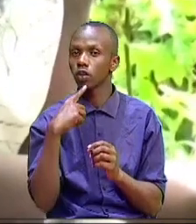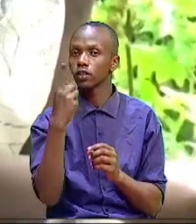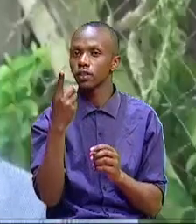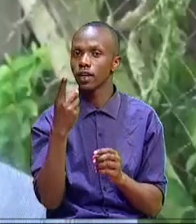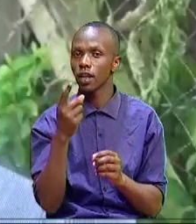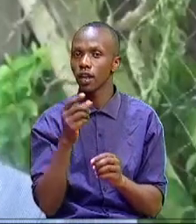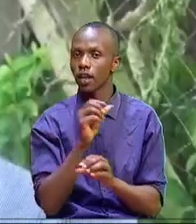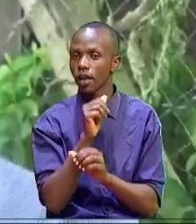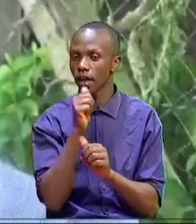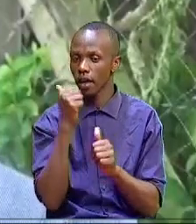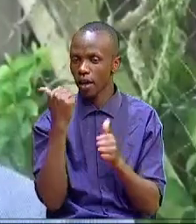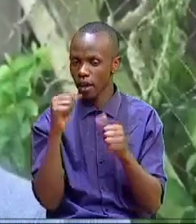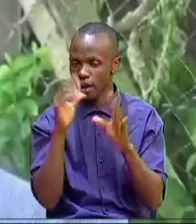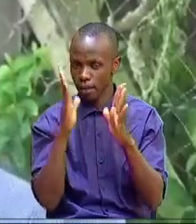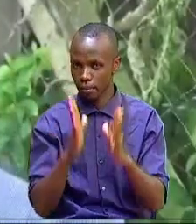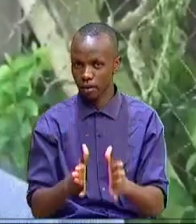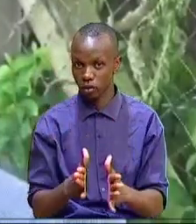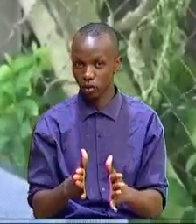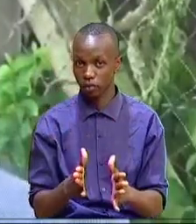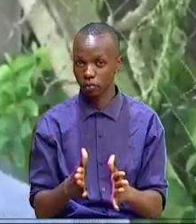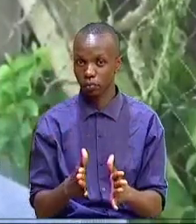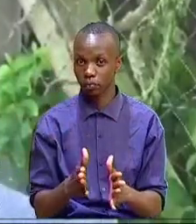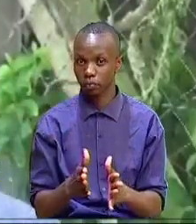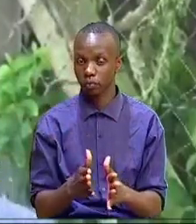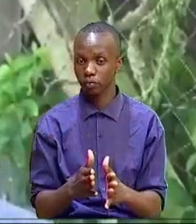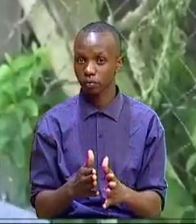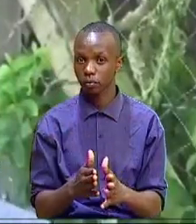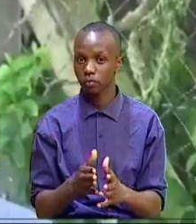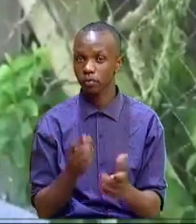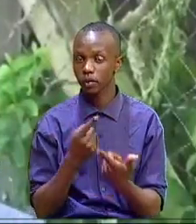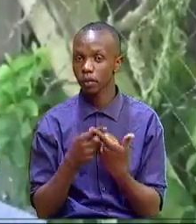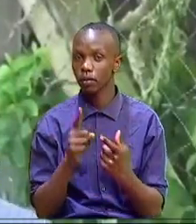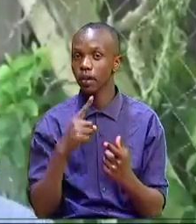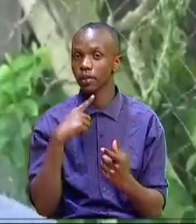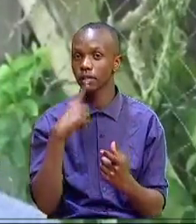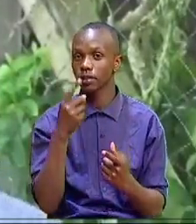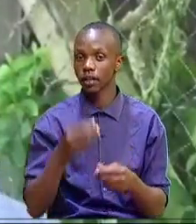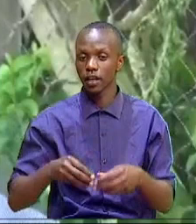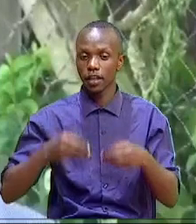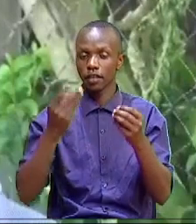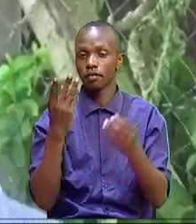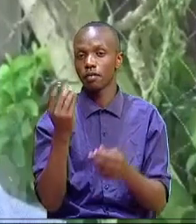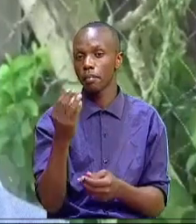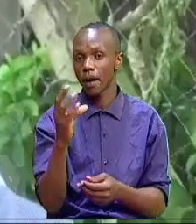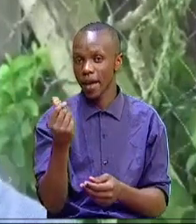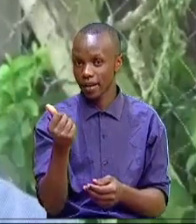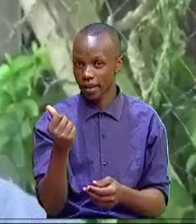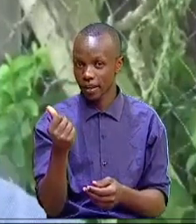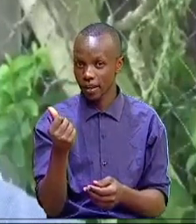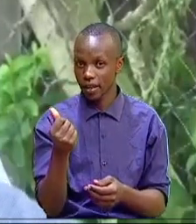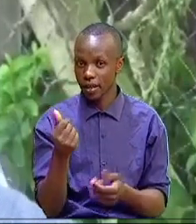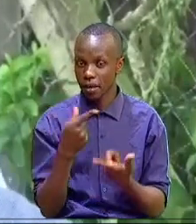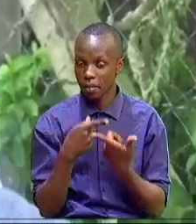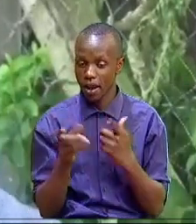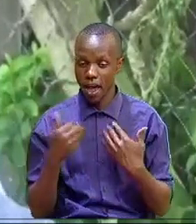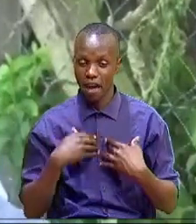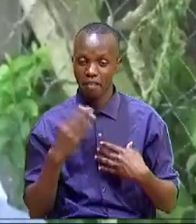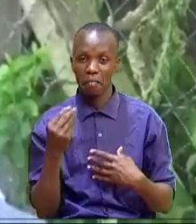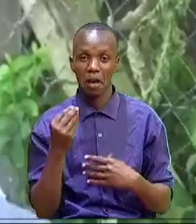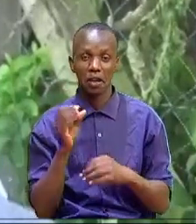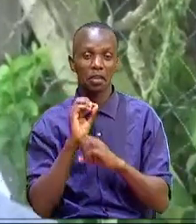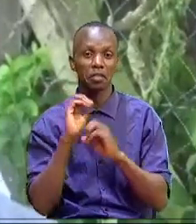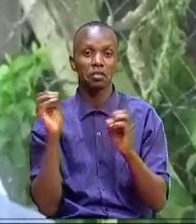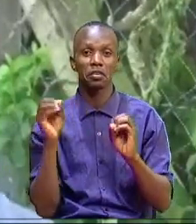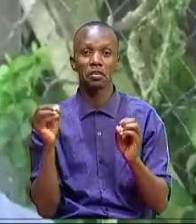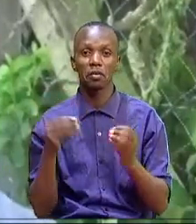them. Wakaniambia nifanye nini? Na wapatie pesa. Lakini sikuwa na pesa. Nikawaambia